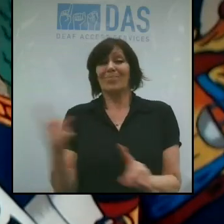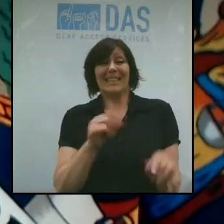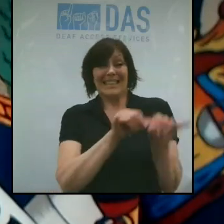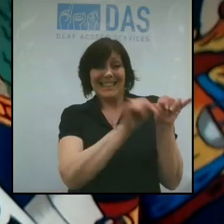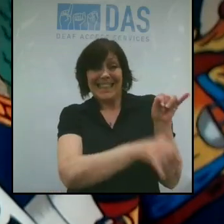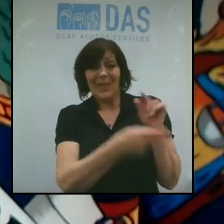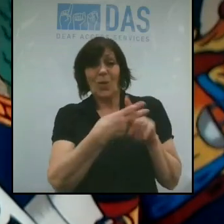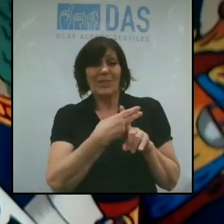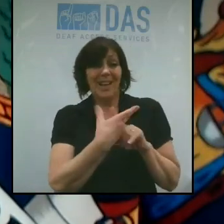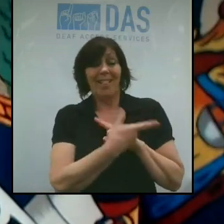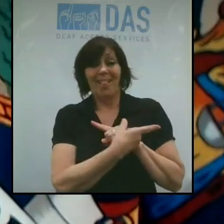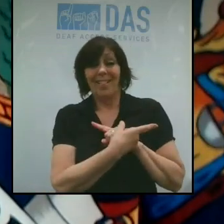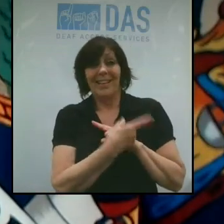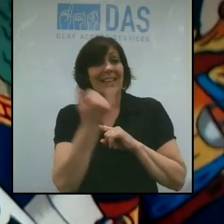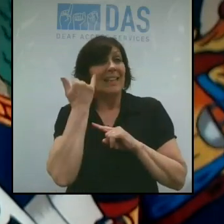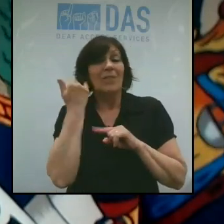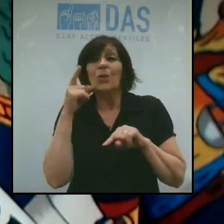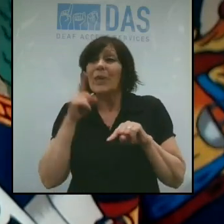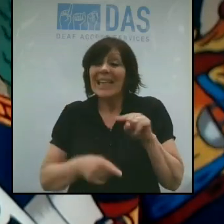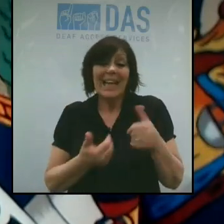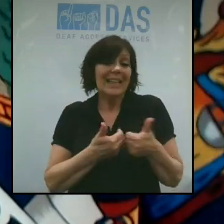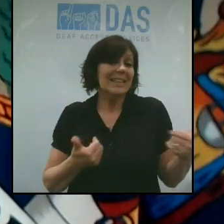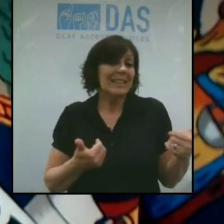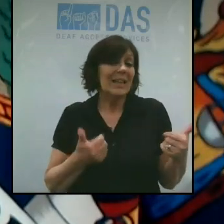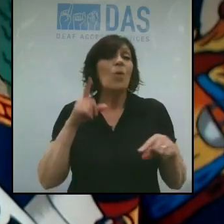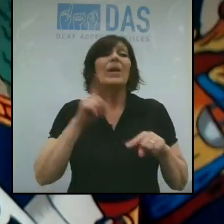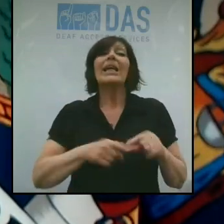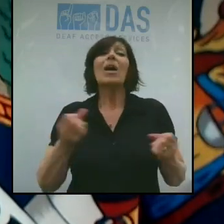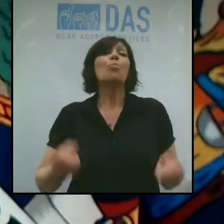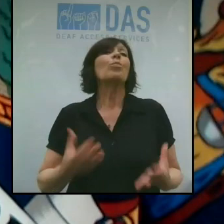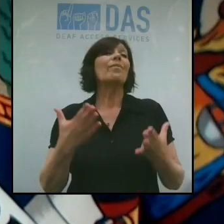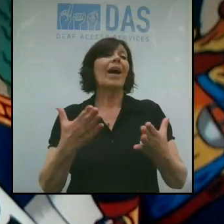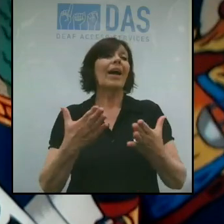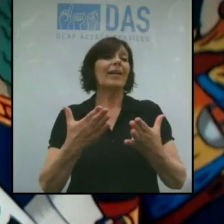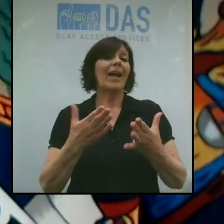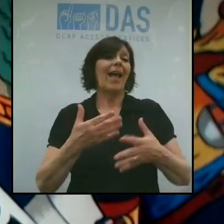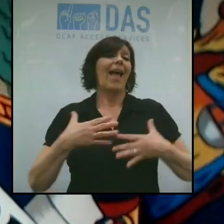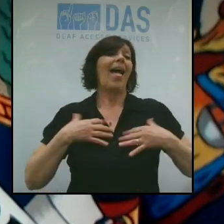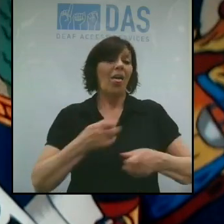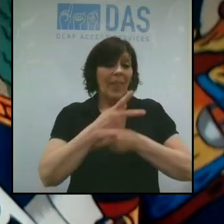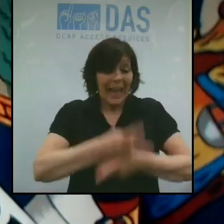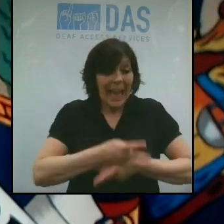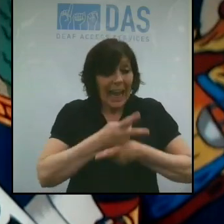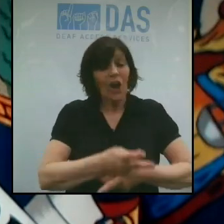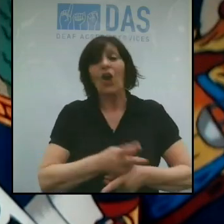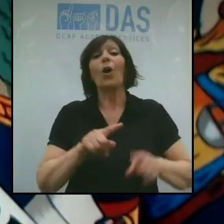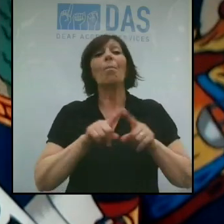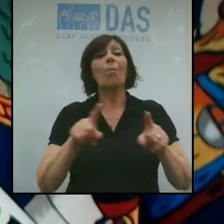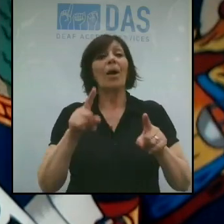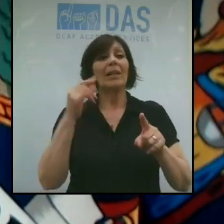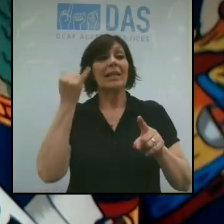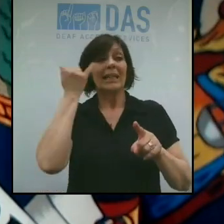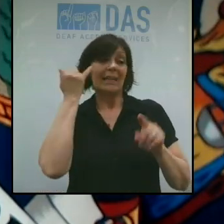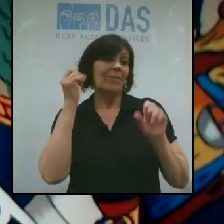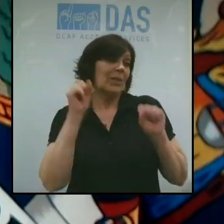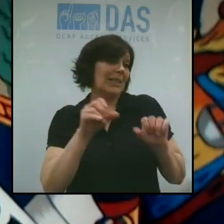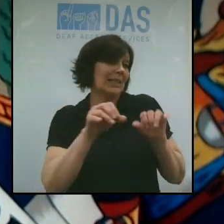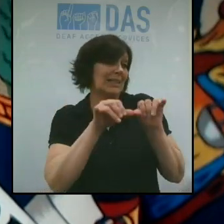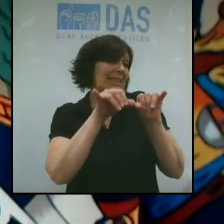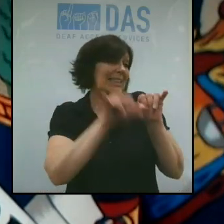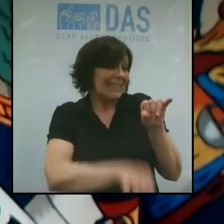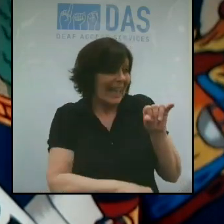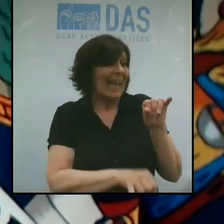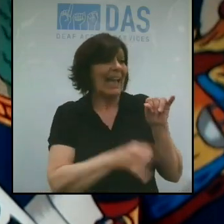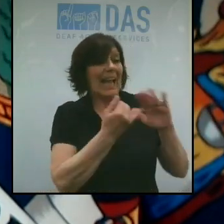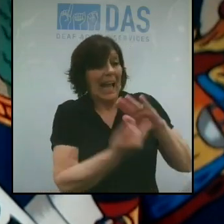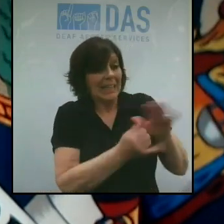County that don't have any other health conditions. We can't provide health care, but if they're otherwise well enough to stay at home, they don't need to